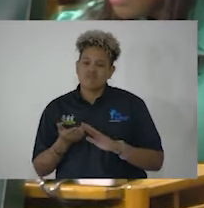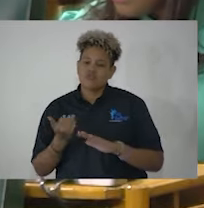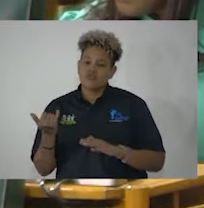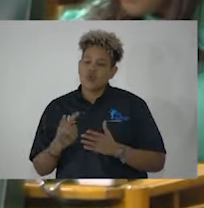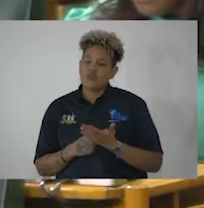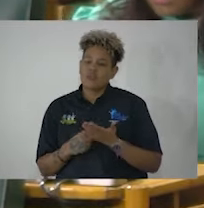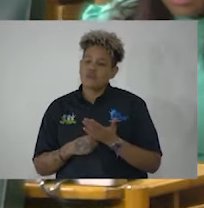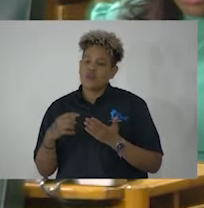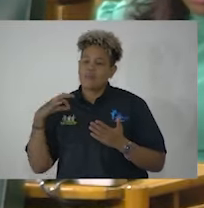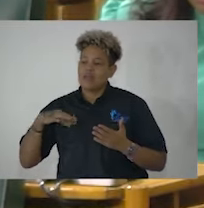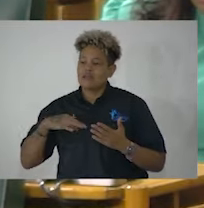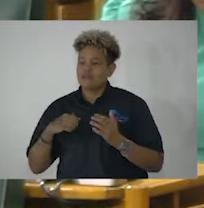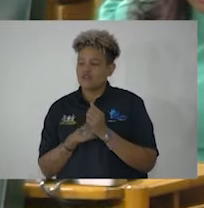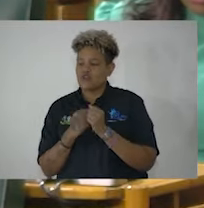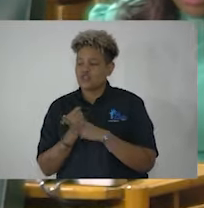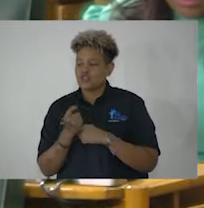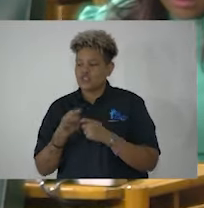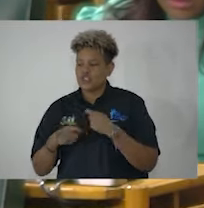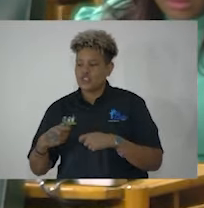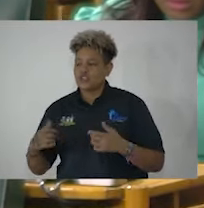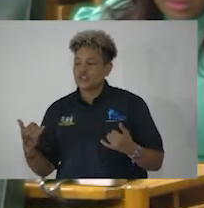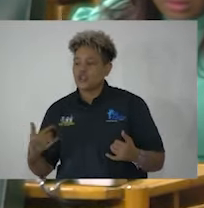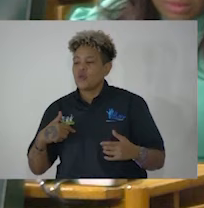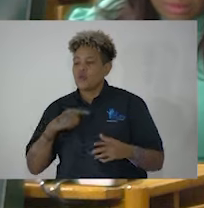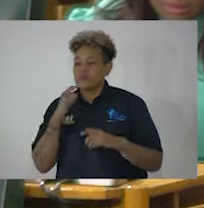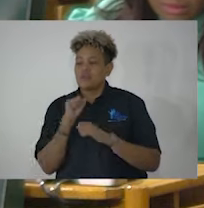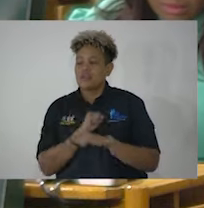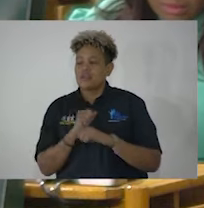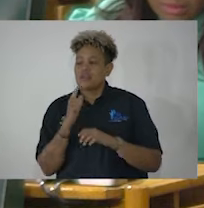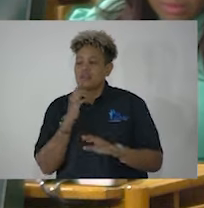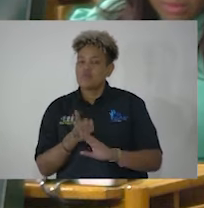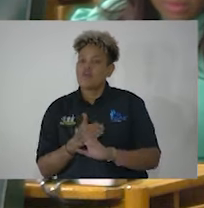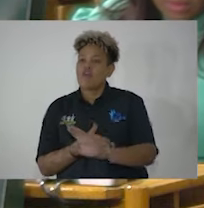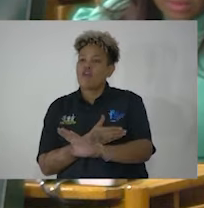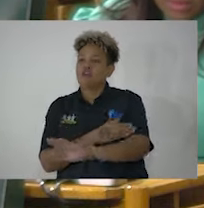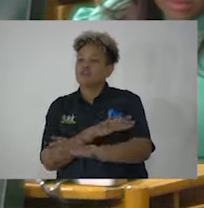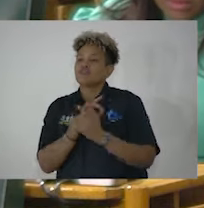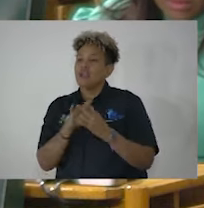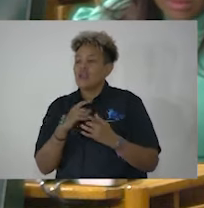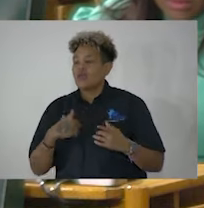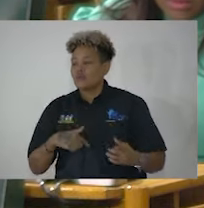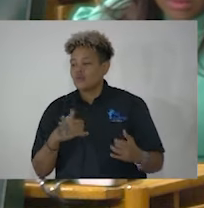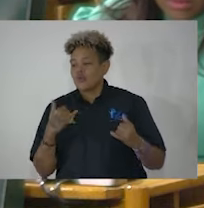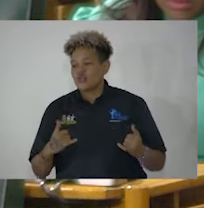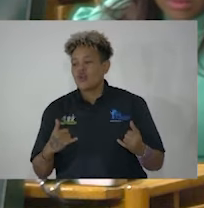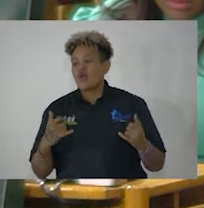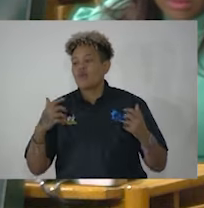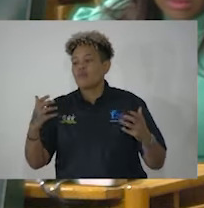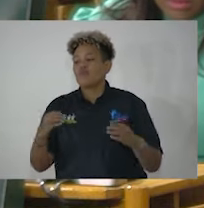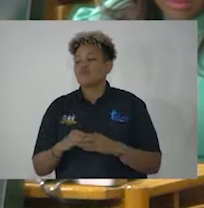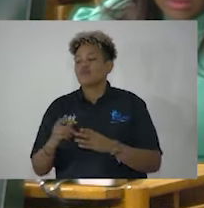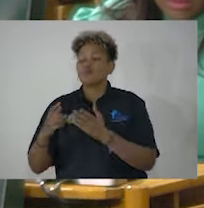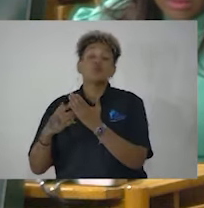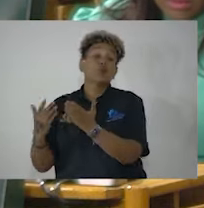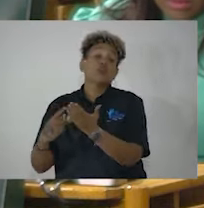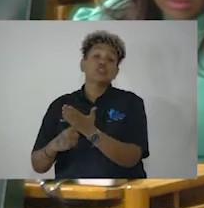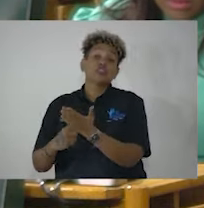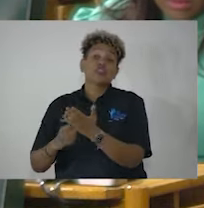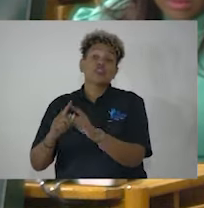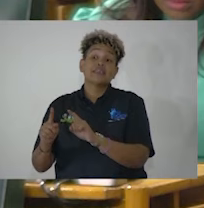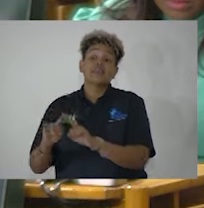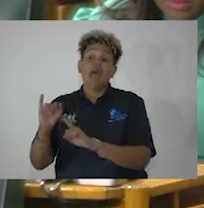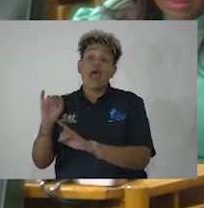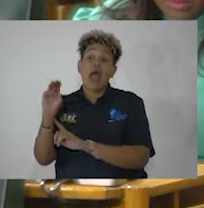discussion. So we're making progress in the sense that we're now moving on to discuss